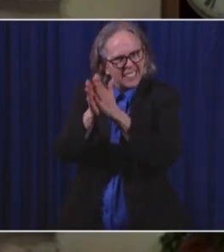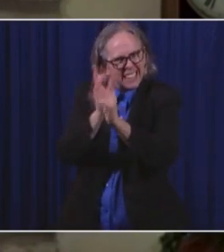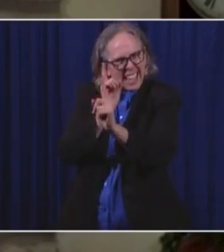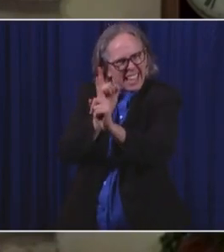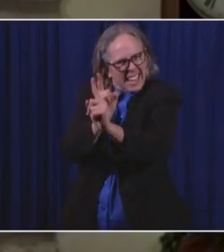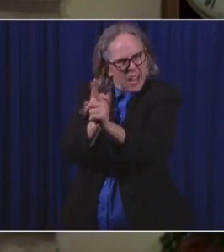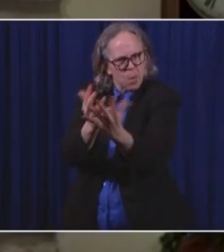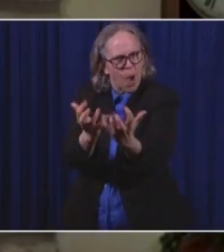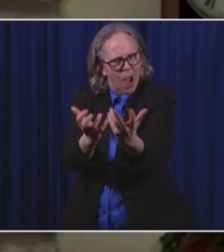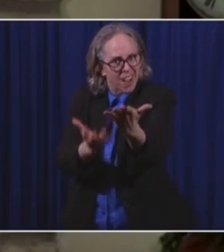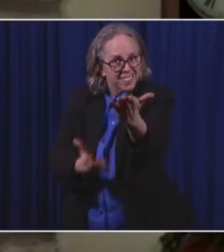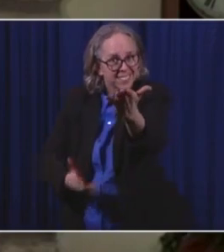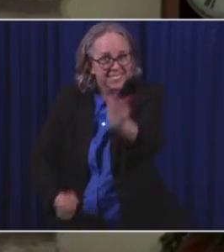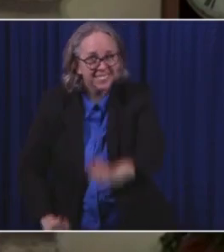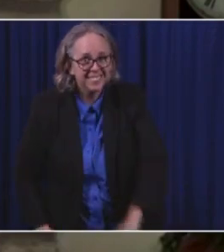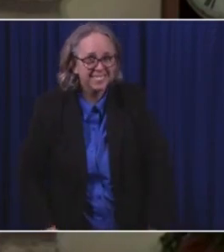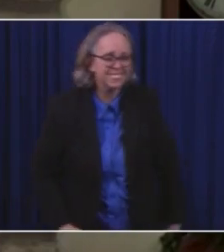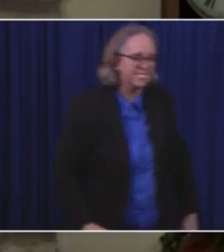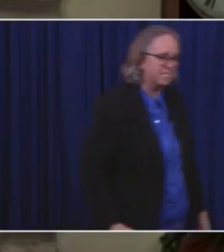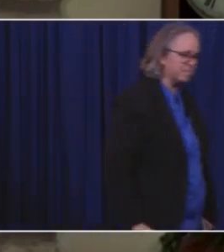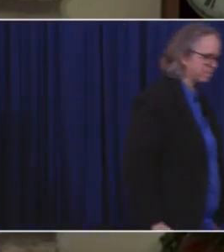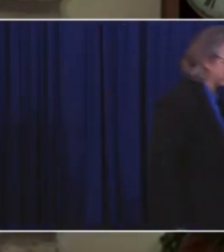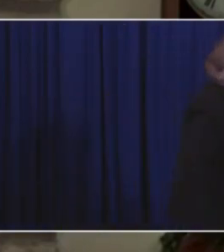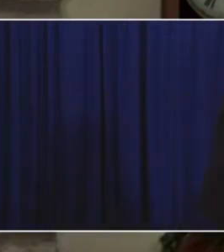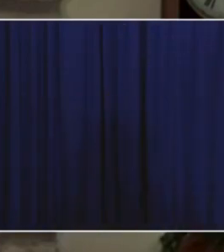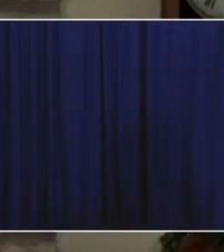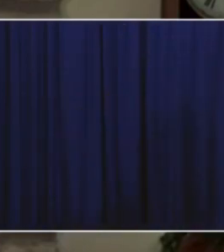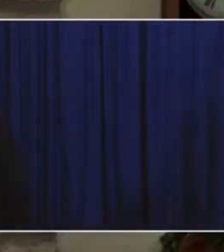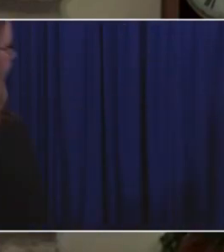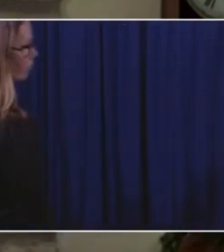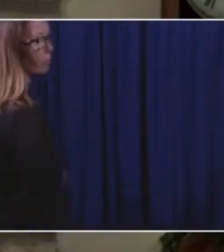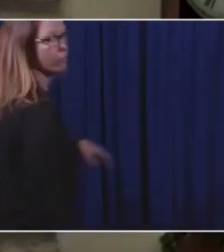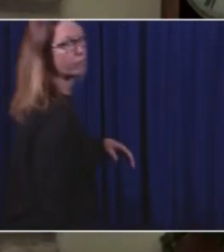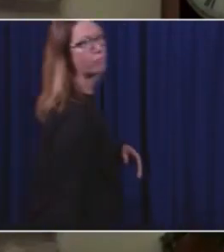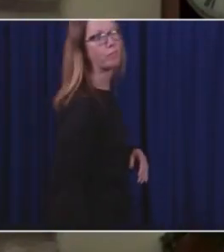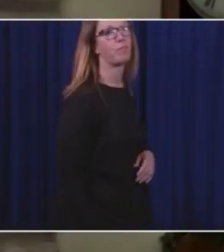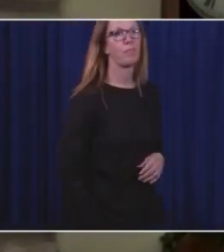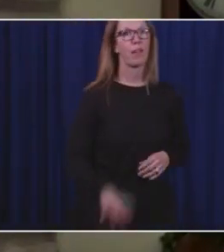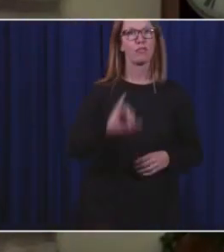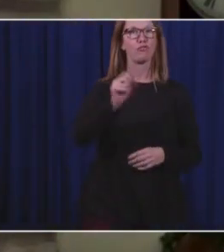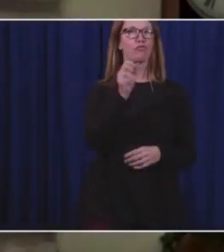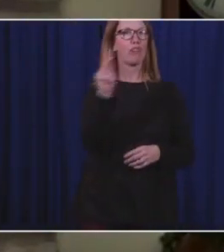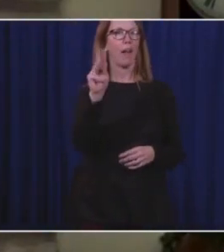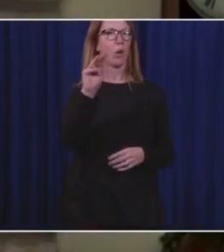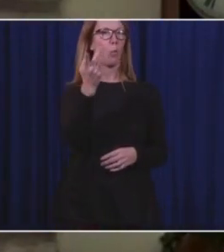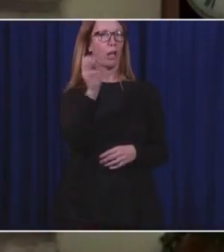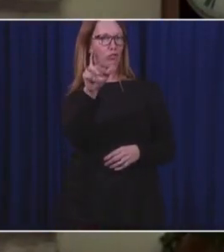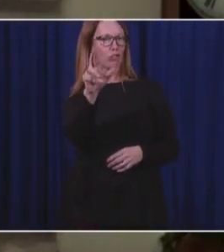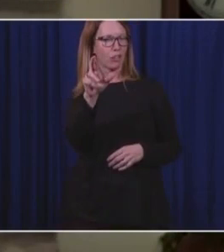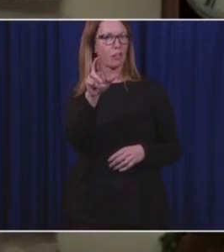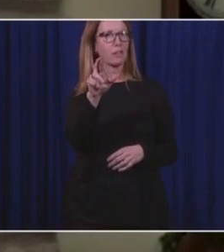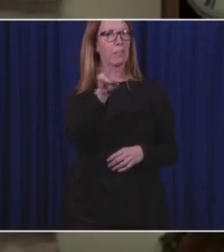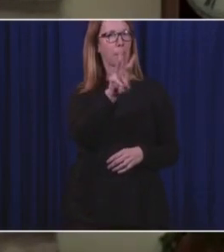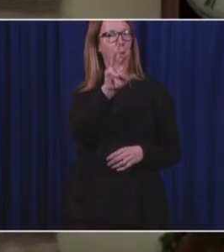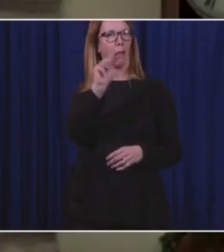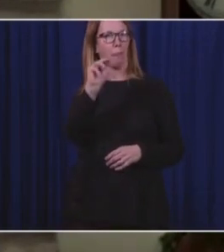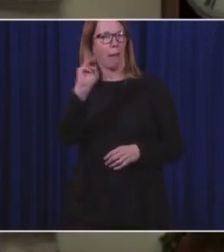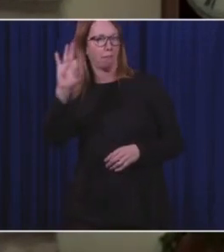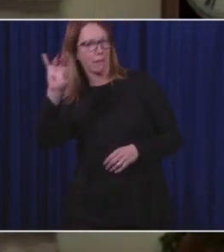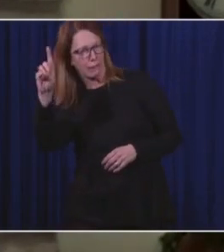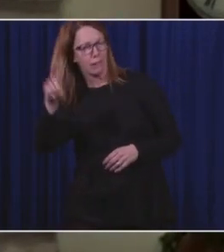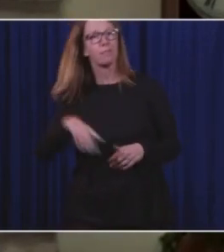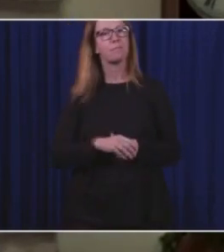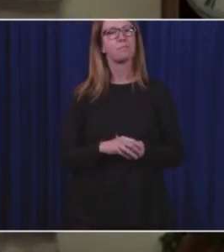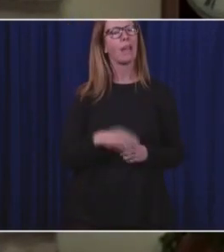Next question is from Jack Windsor at WMFD in Mansfield. Hey, Jack. Hi, Governor. Two-part question regarding hospital